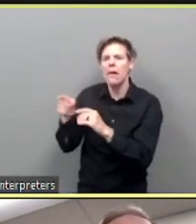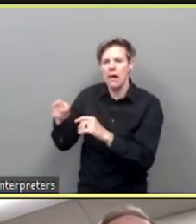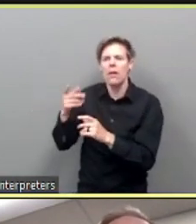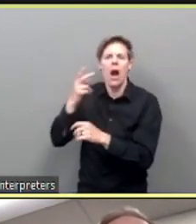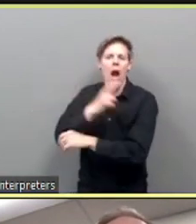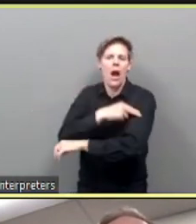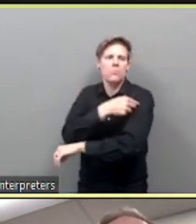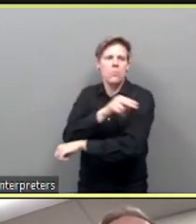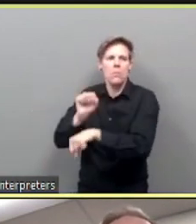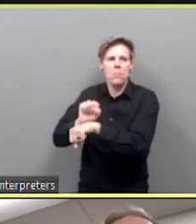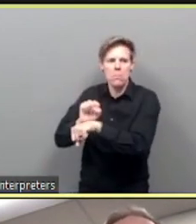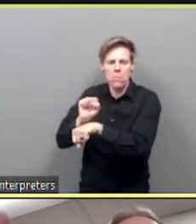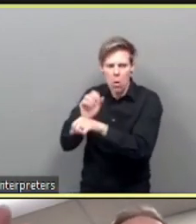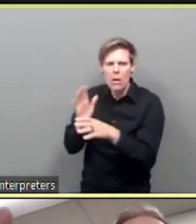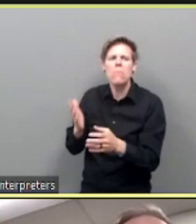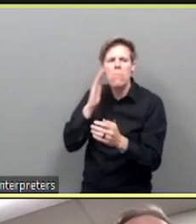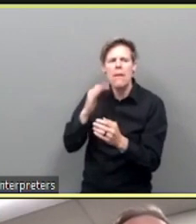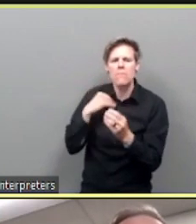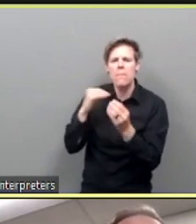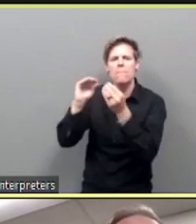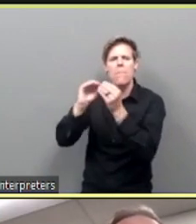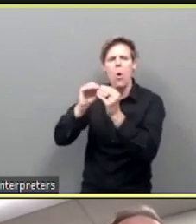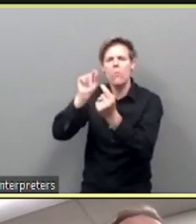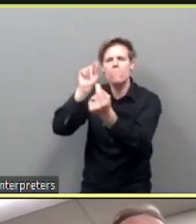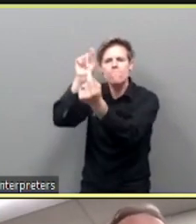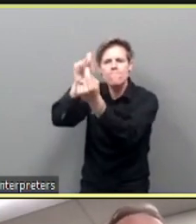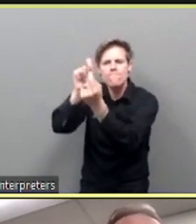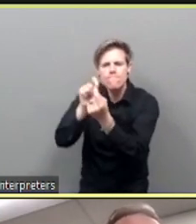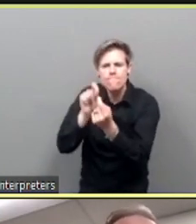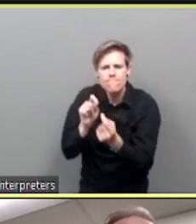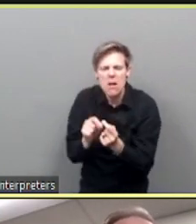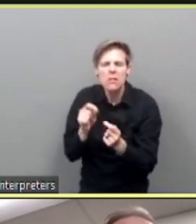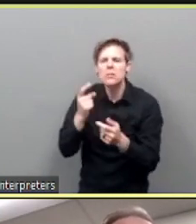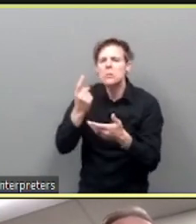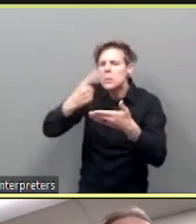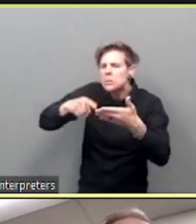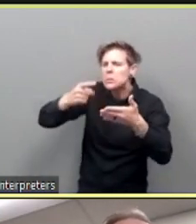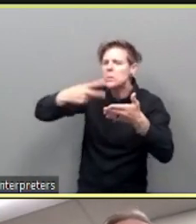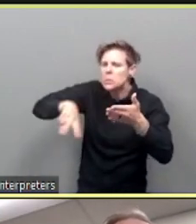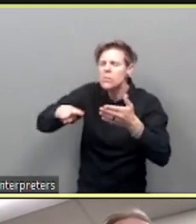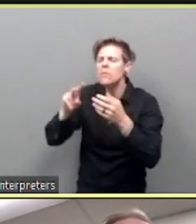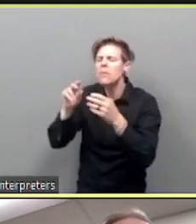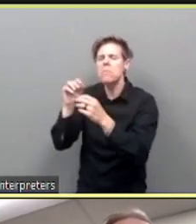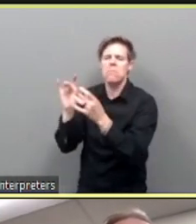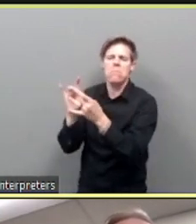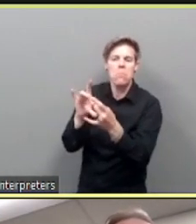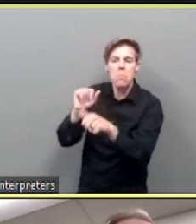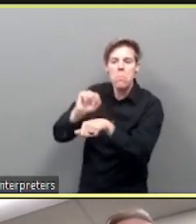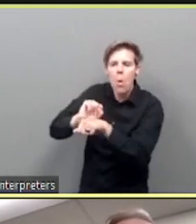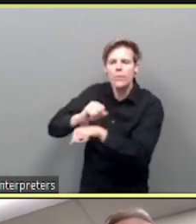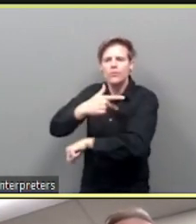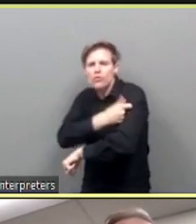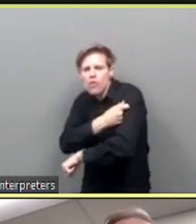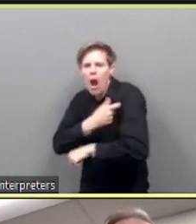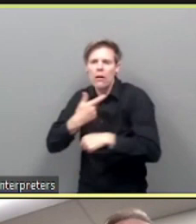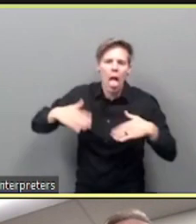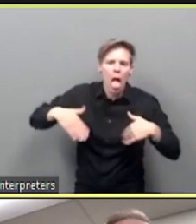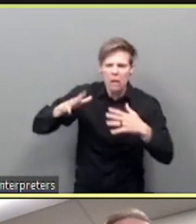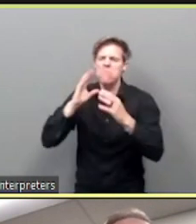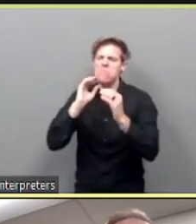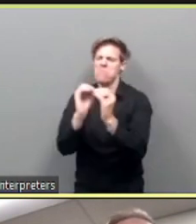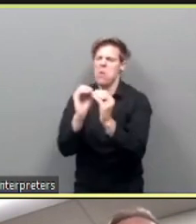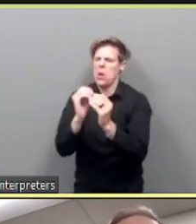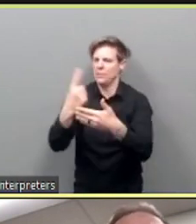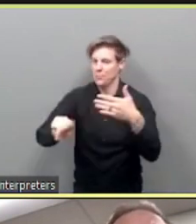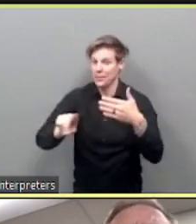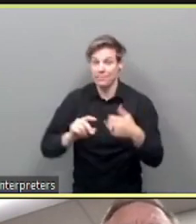left axis next time, so you can see the growth that would come during reporting, through reporting. Next slide, please.